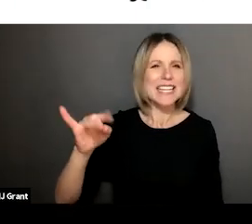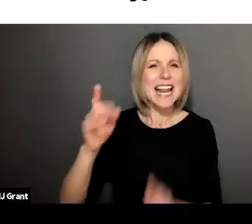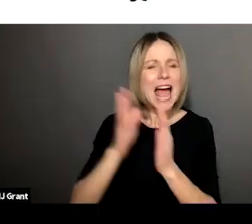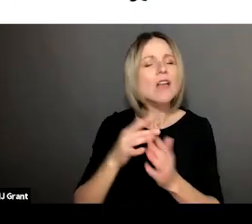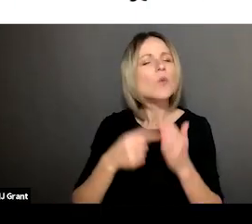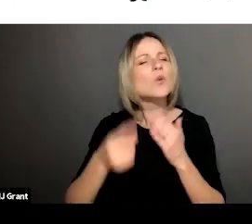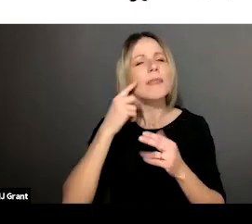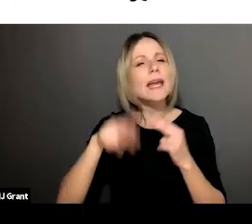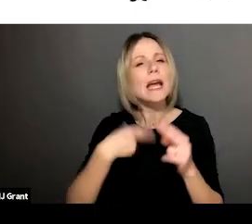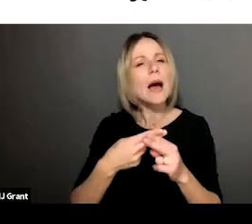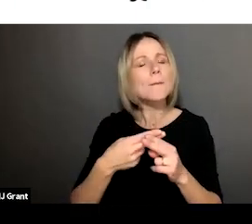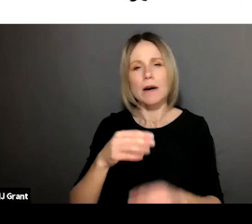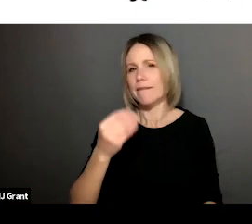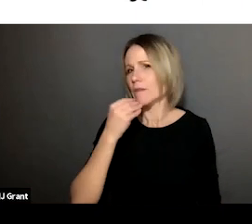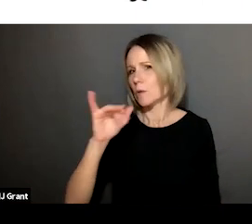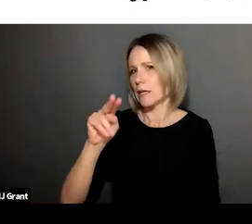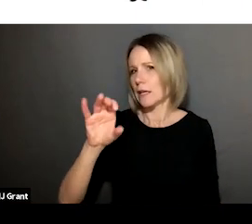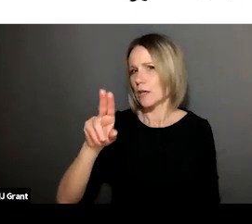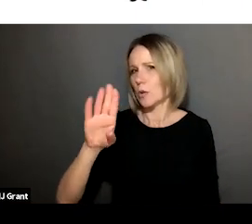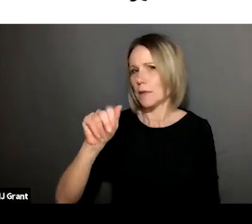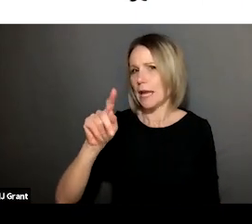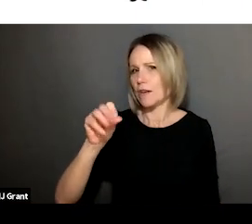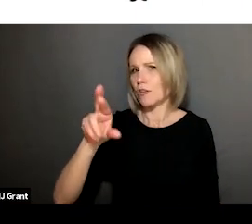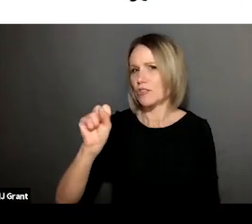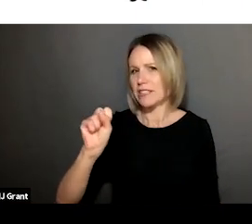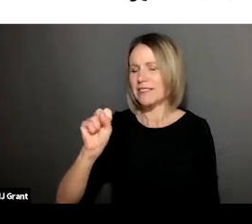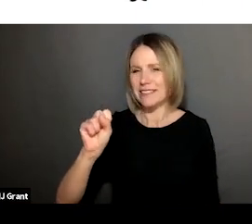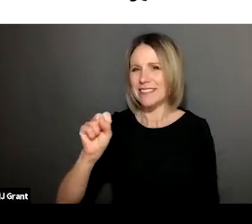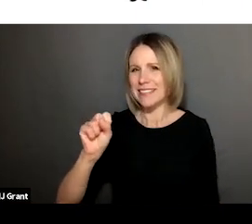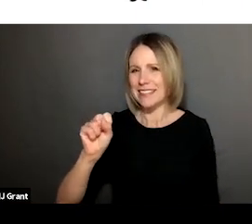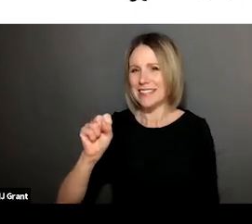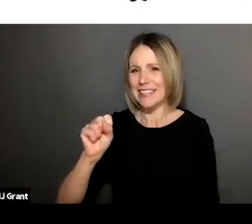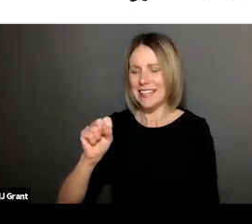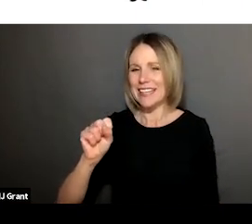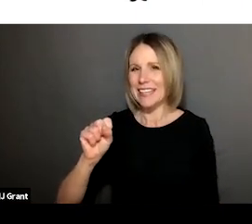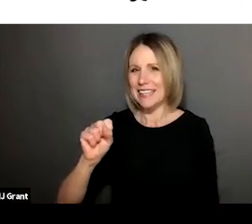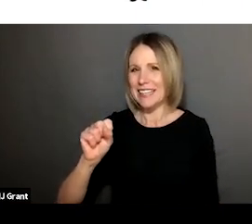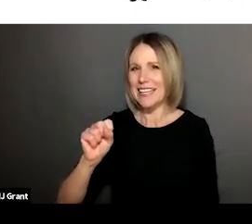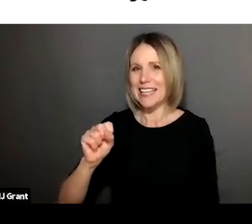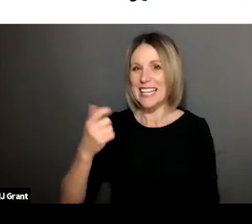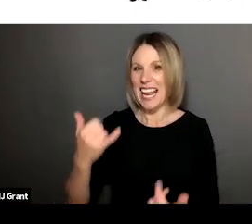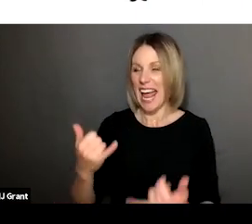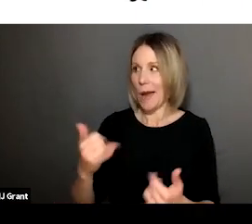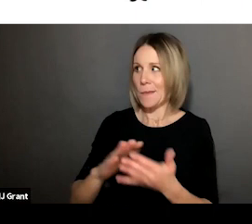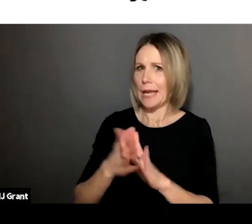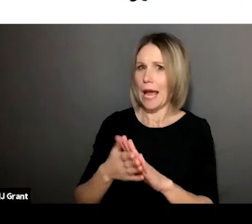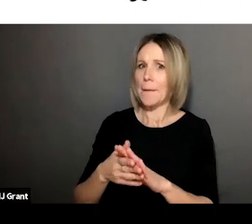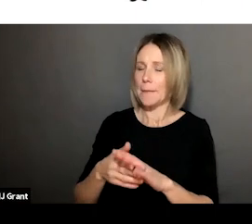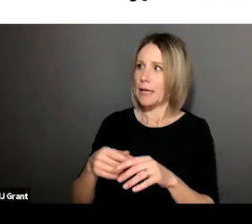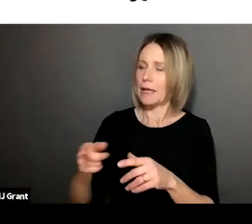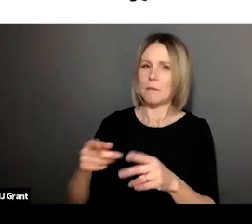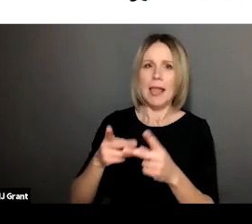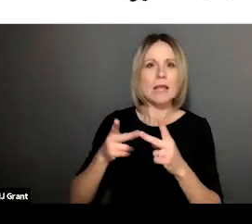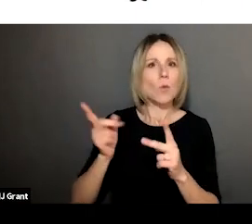play in America's cities, especially ones that are sort of on their way up or growing into food